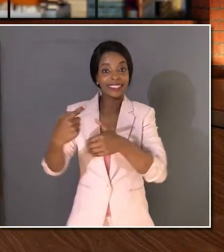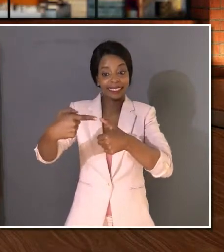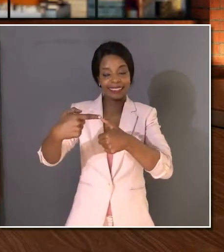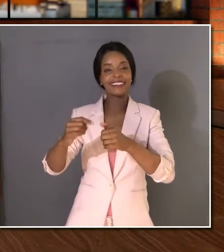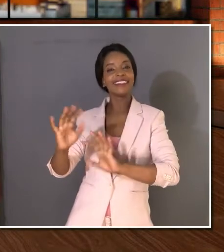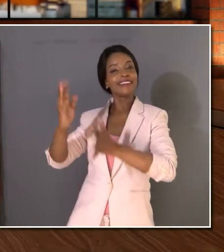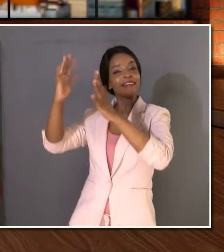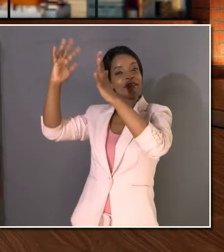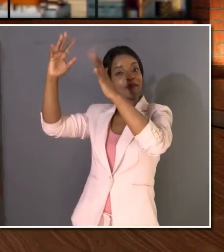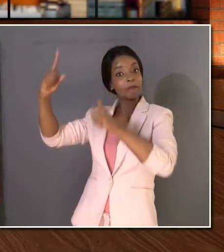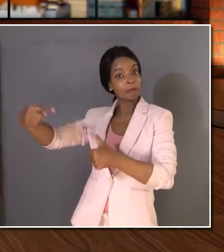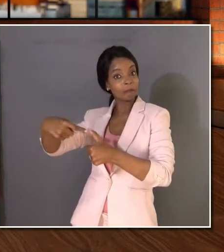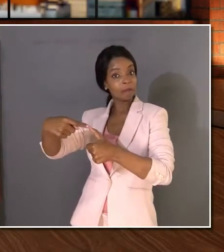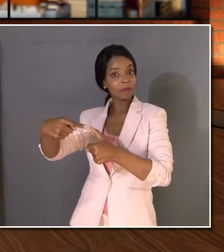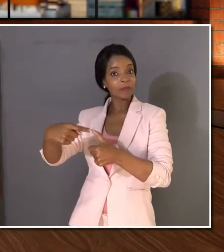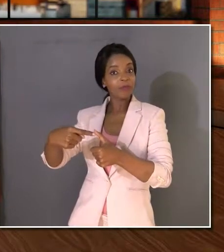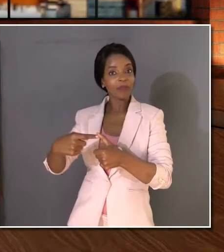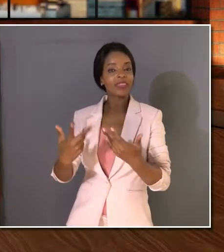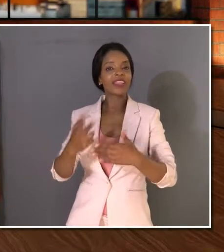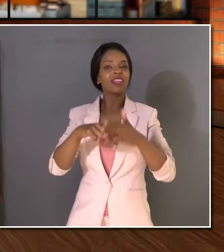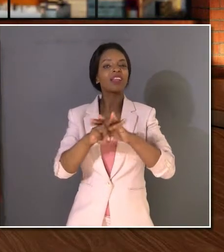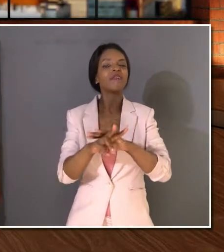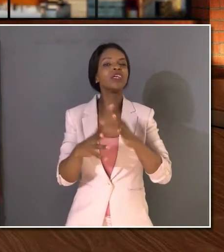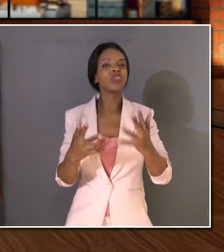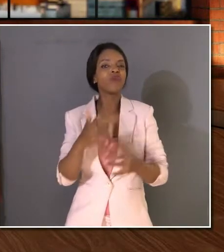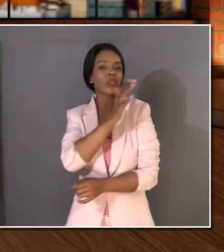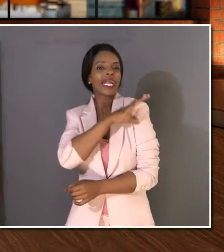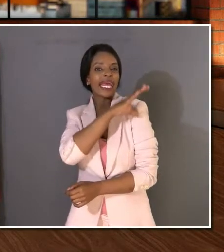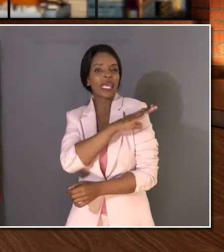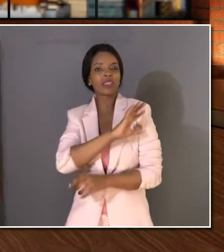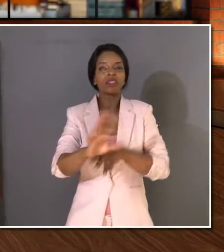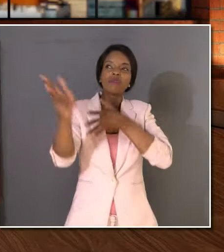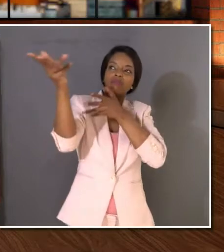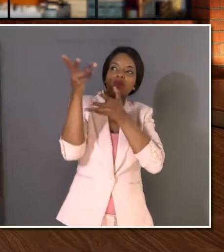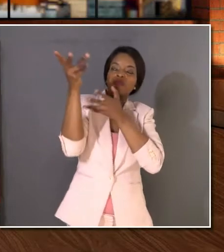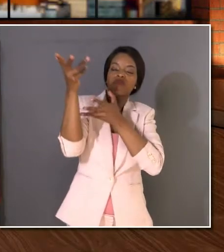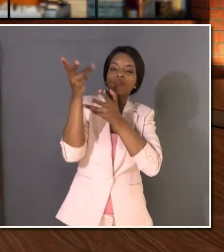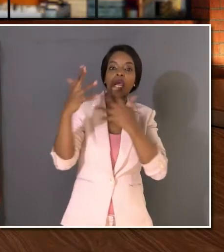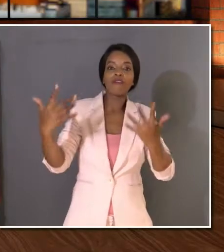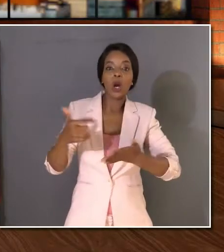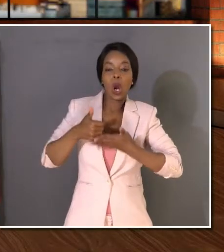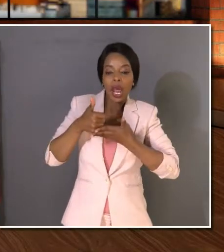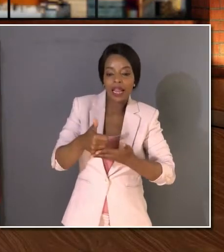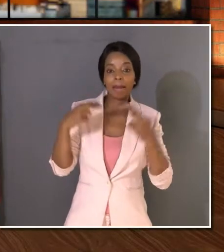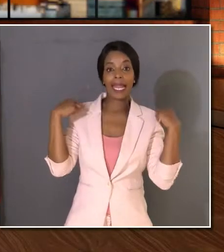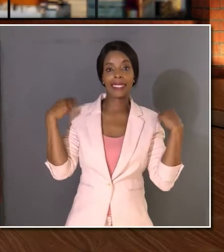a clinic management and video telemedicine service that brings specialist knowledge to primary care clinics.